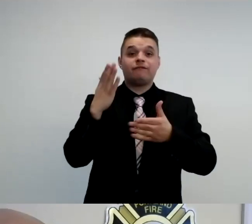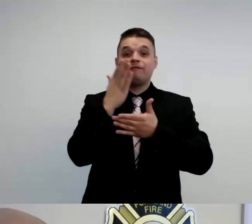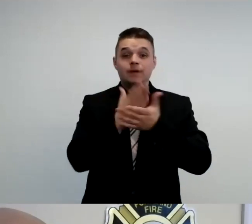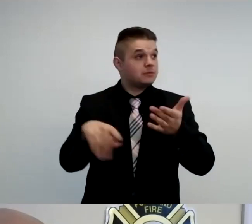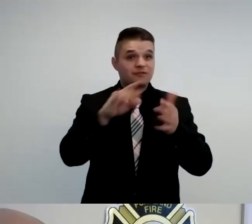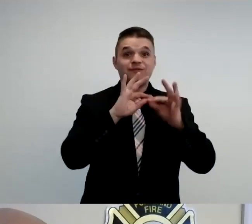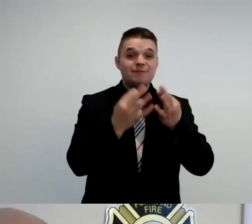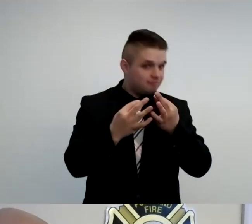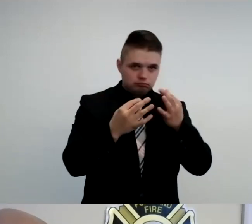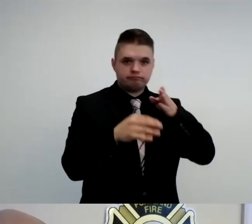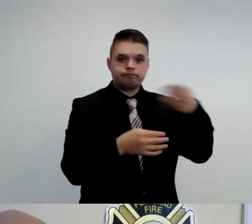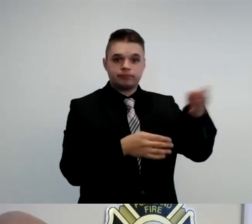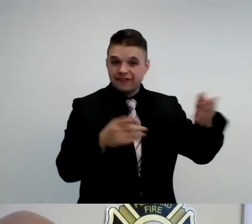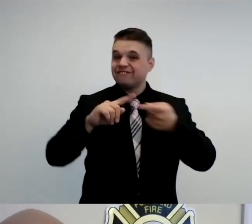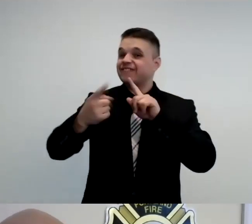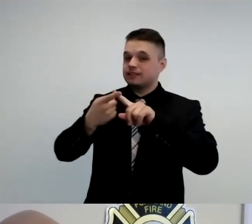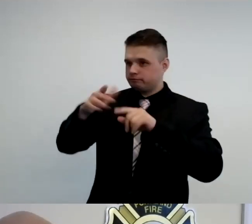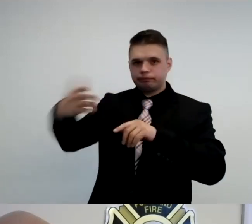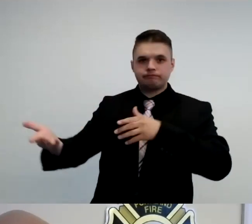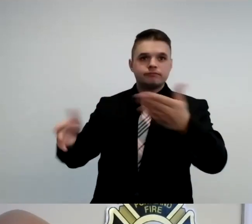experiencing symptoms and